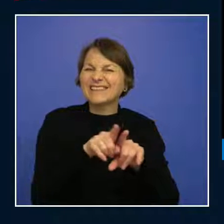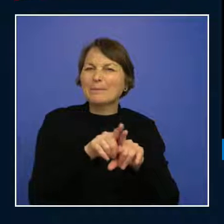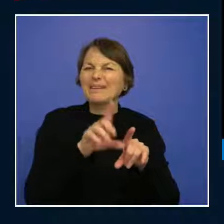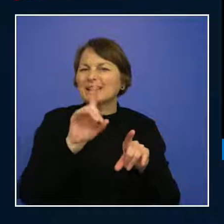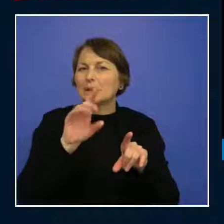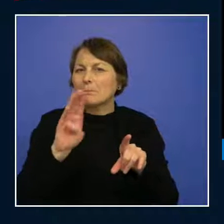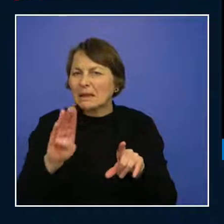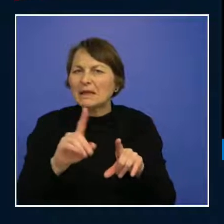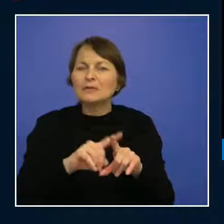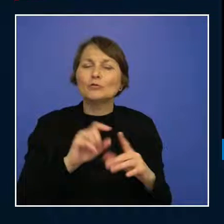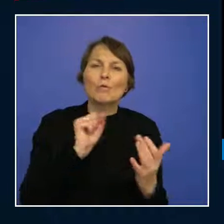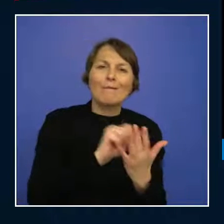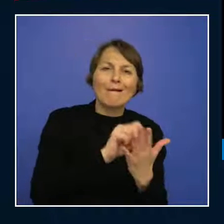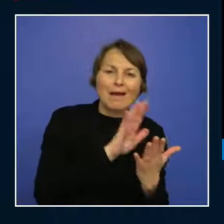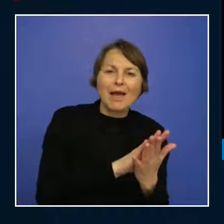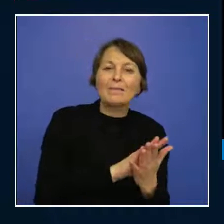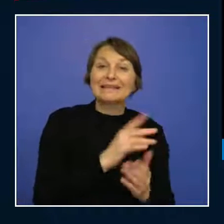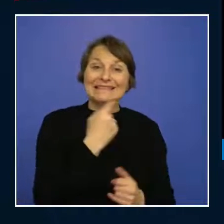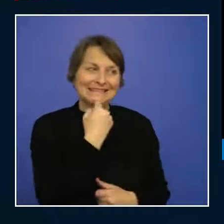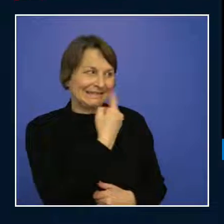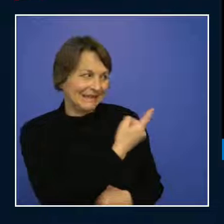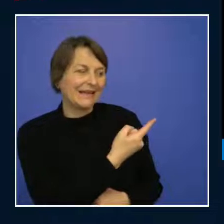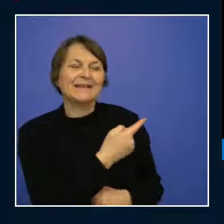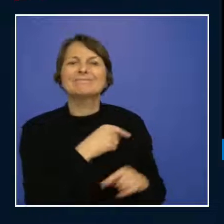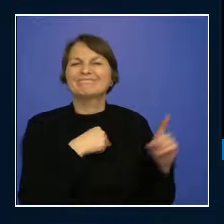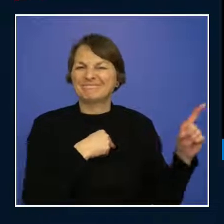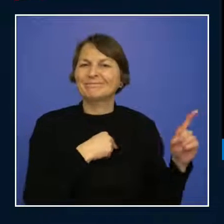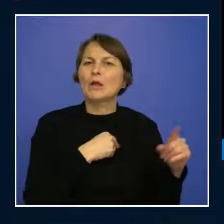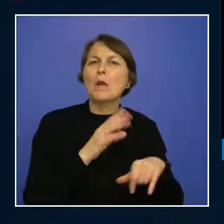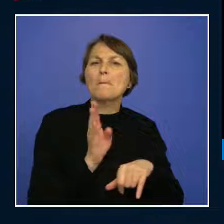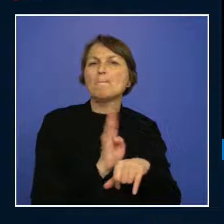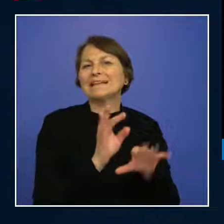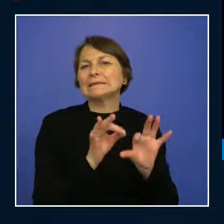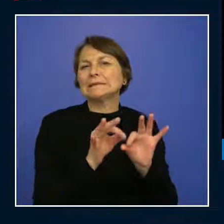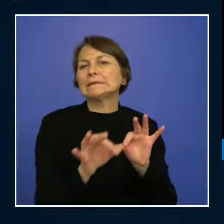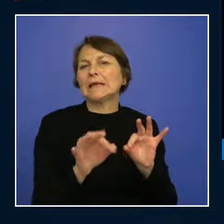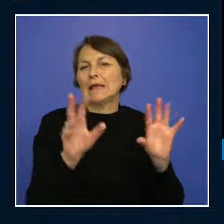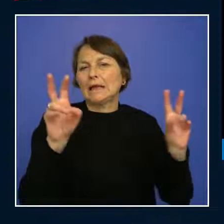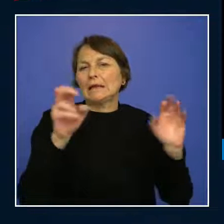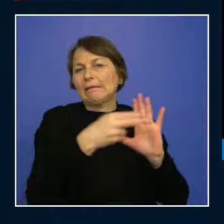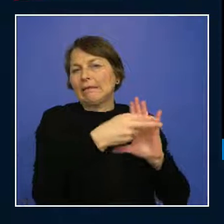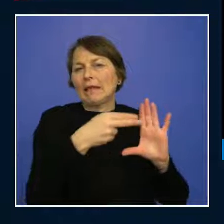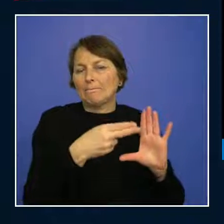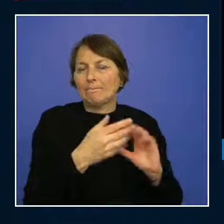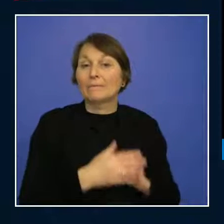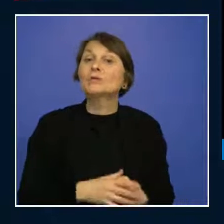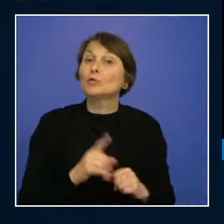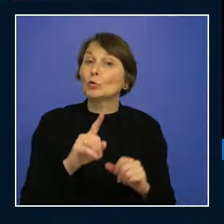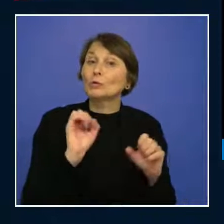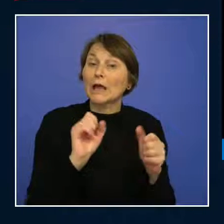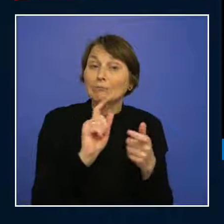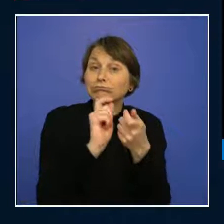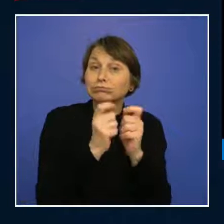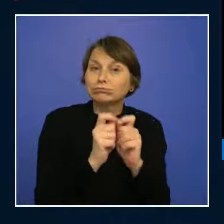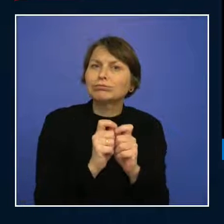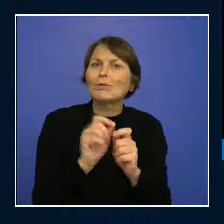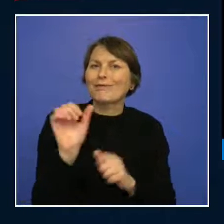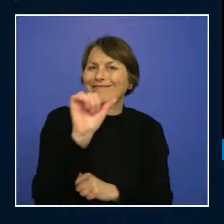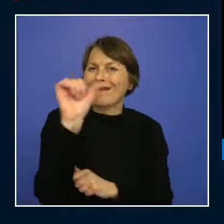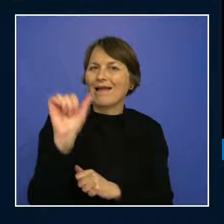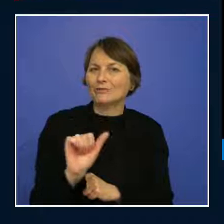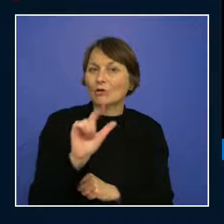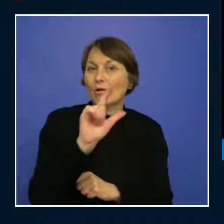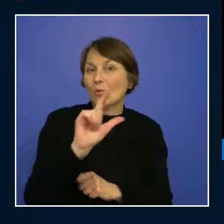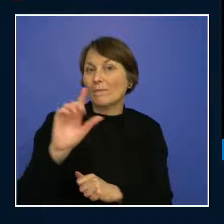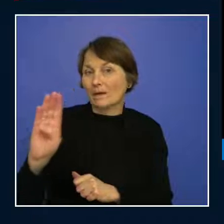as we've called it in this diagram, a business tier. So that's just an example of a configuration that you would use with your Azure load balancer. But like I